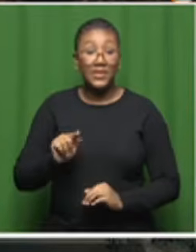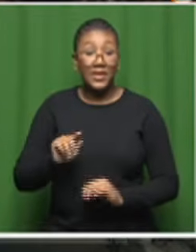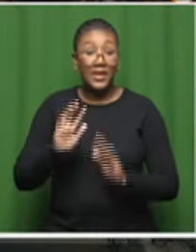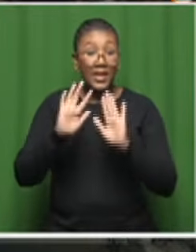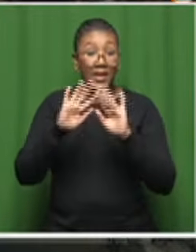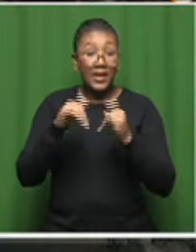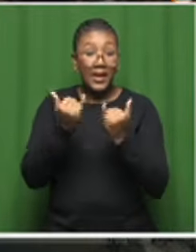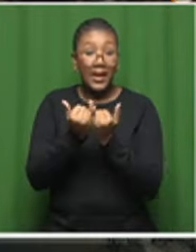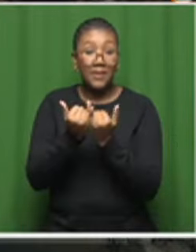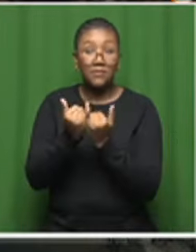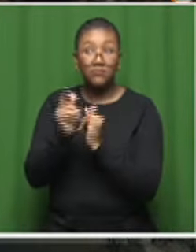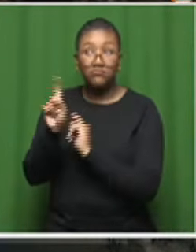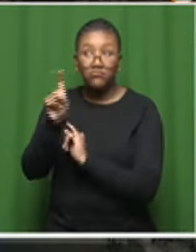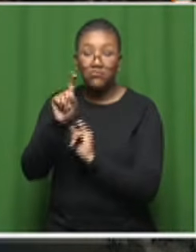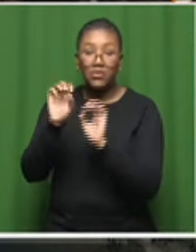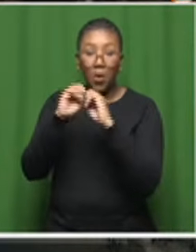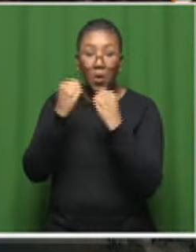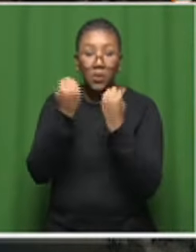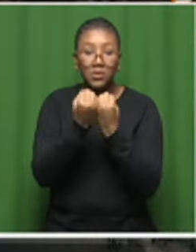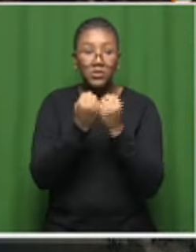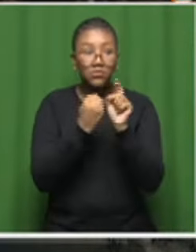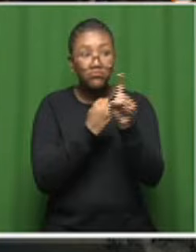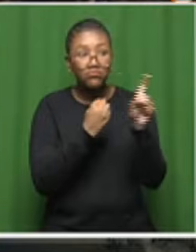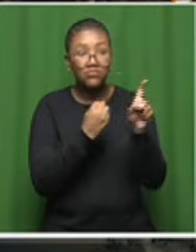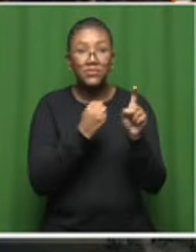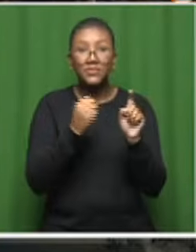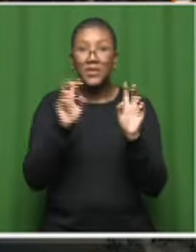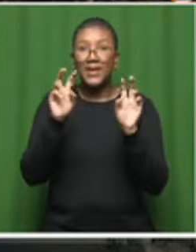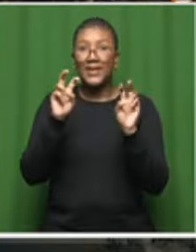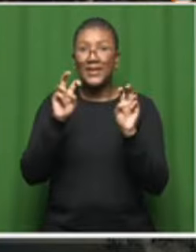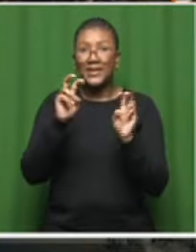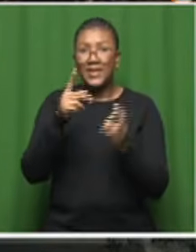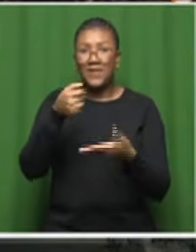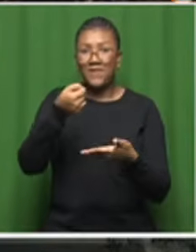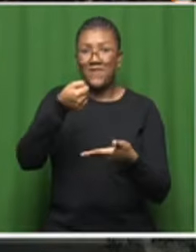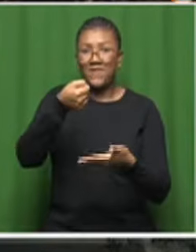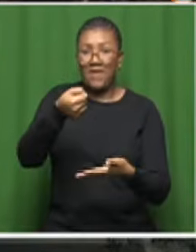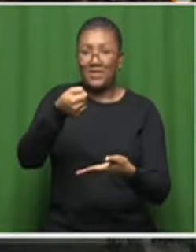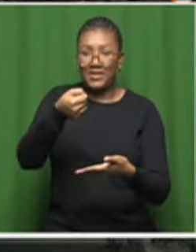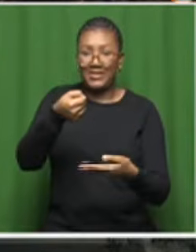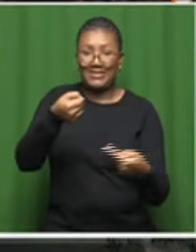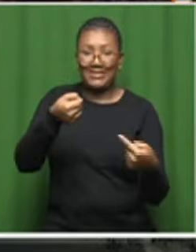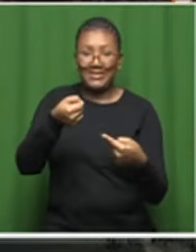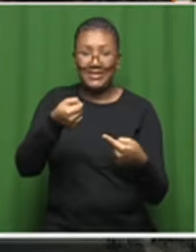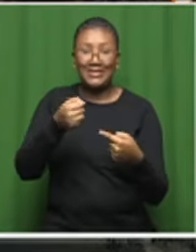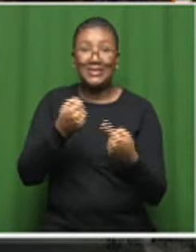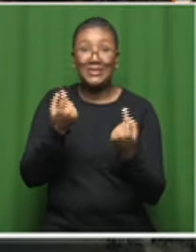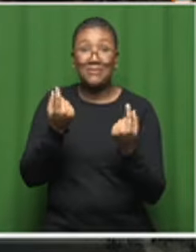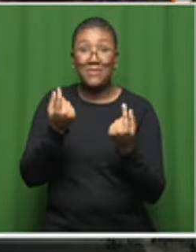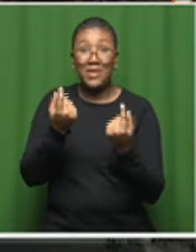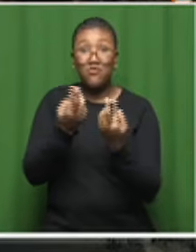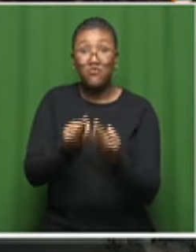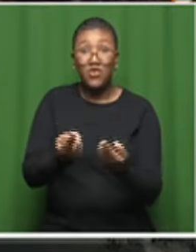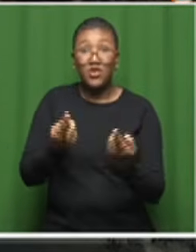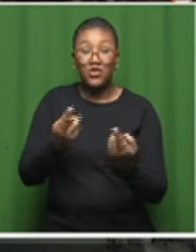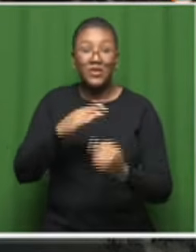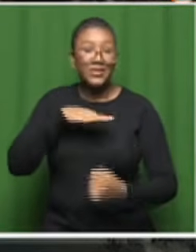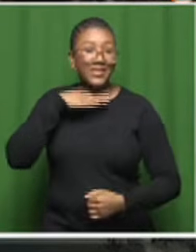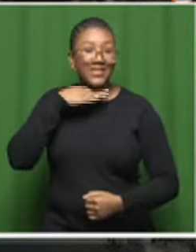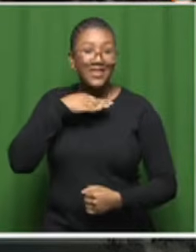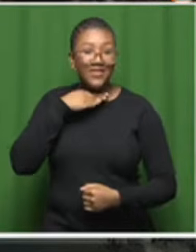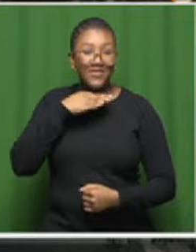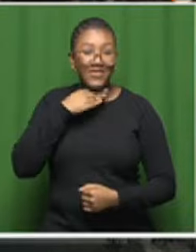organizations that have supported the work, is there also a funding issue? If we're looking at the amount of resources that is allocated, given